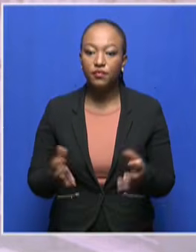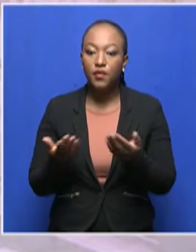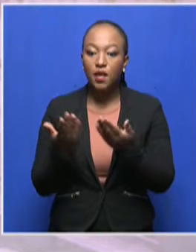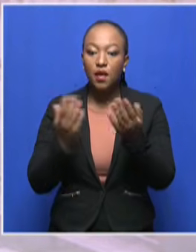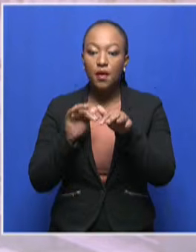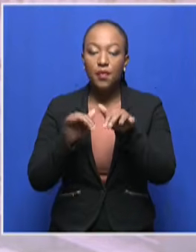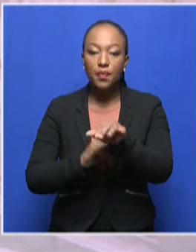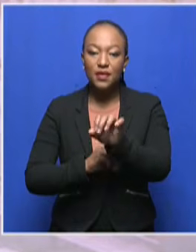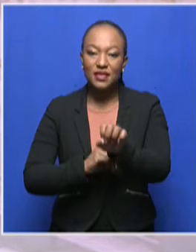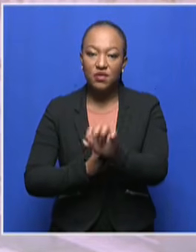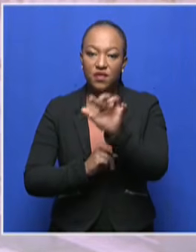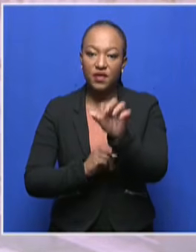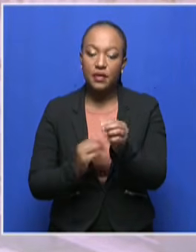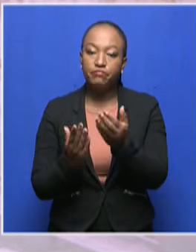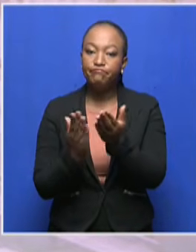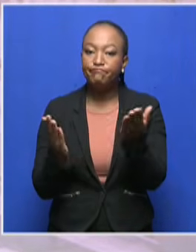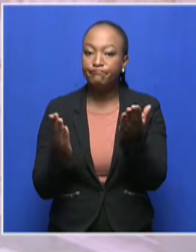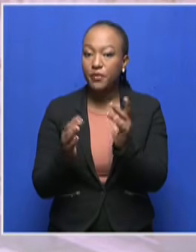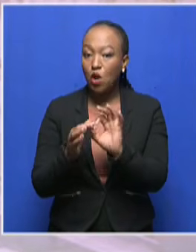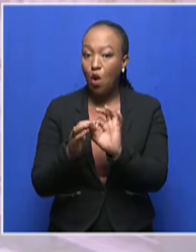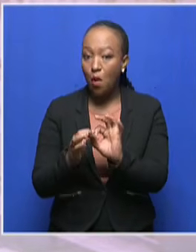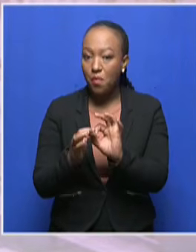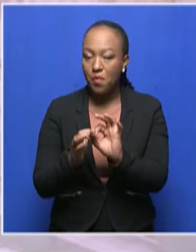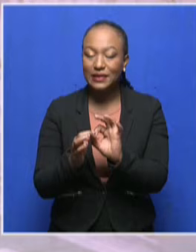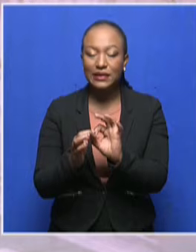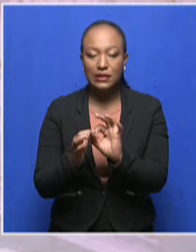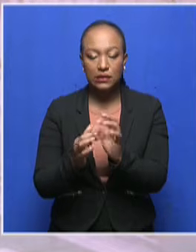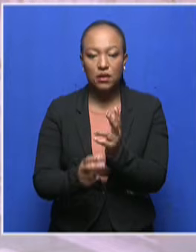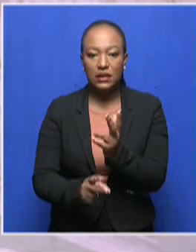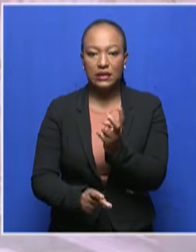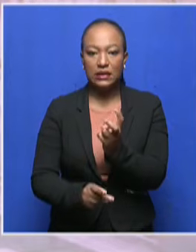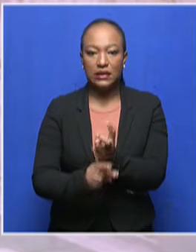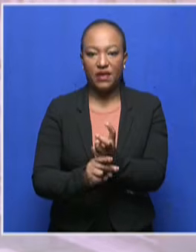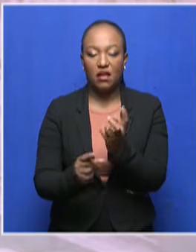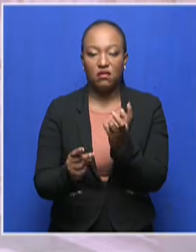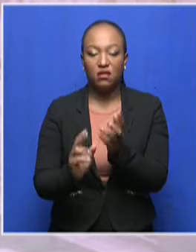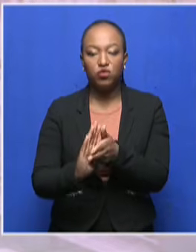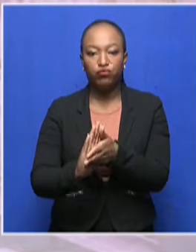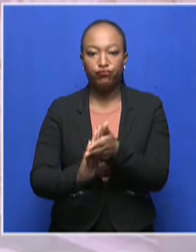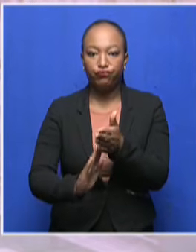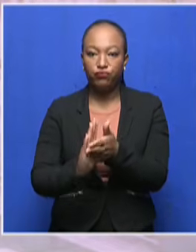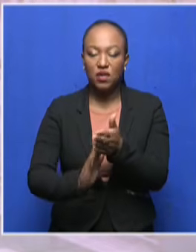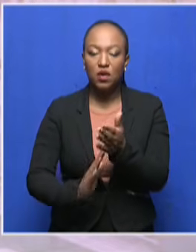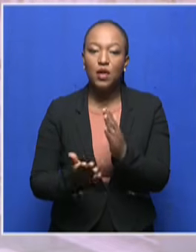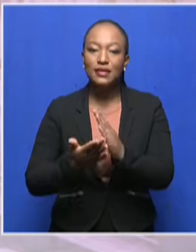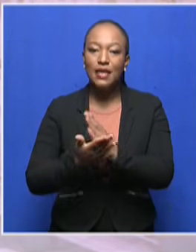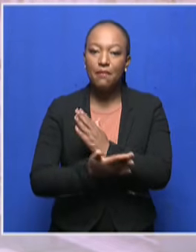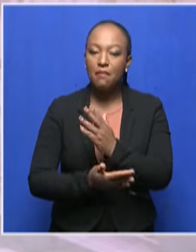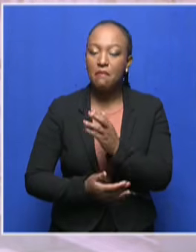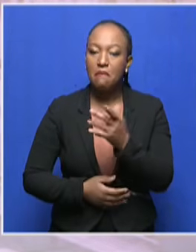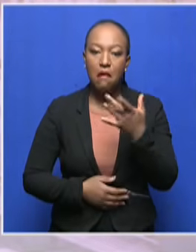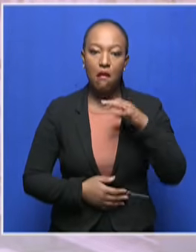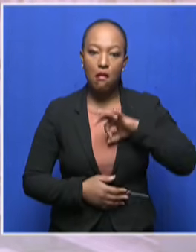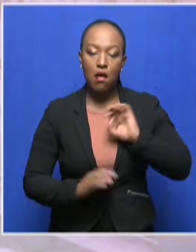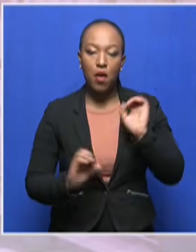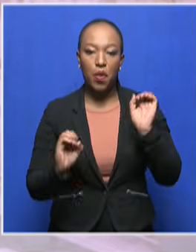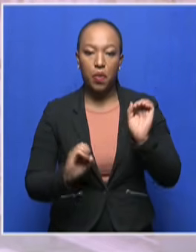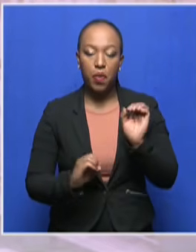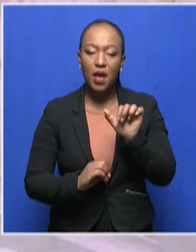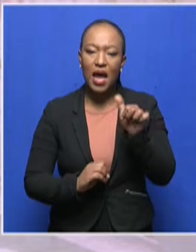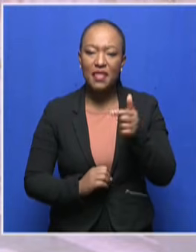Many South African households are finding it hard to make ends meet with little or no regular income. To encourage South Africans to